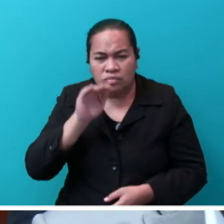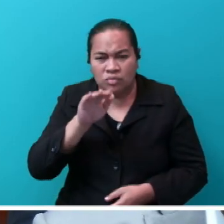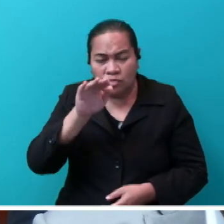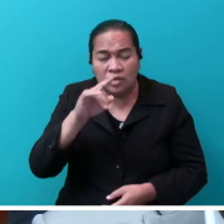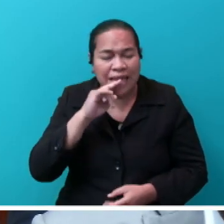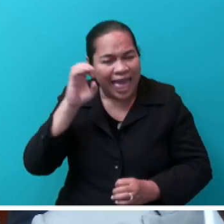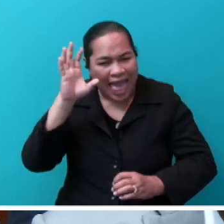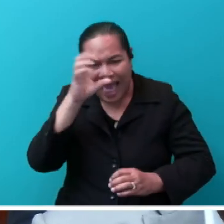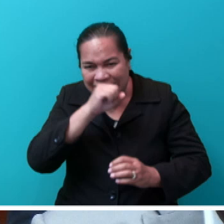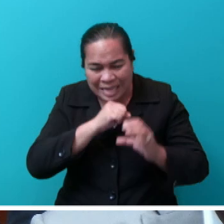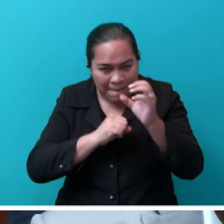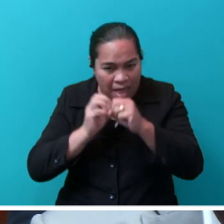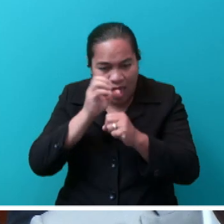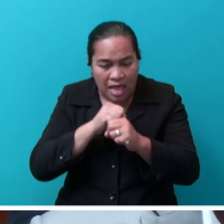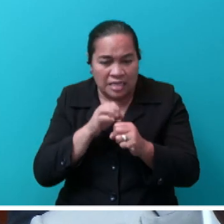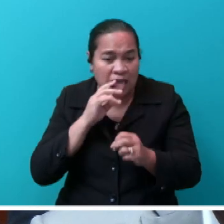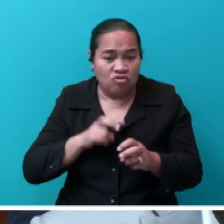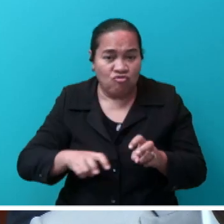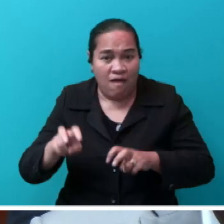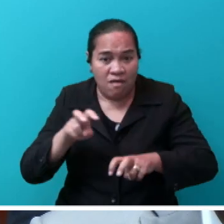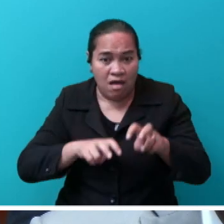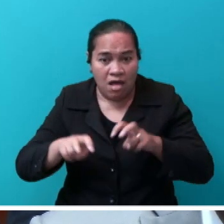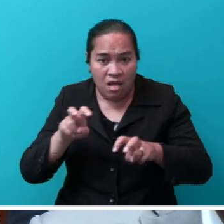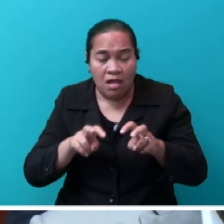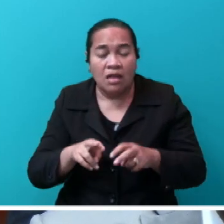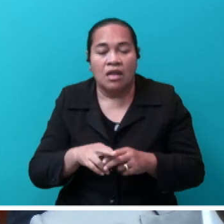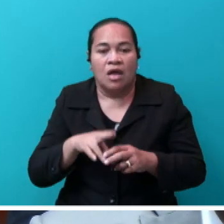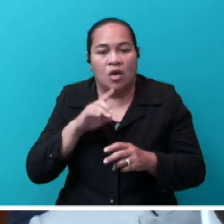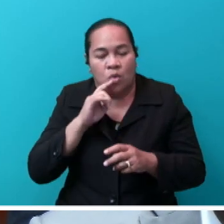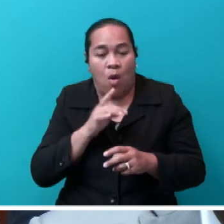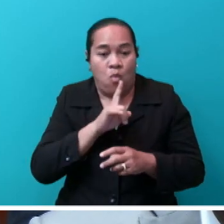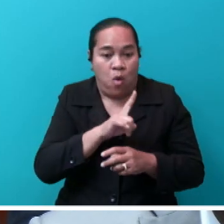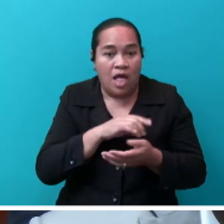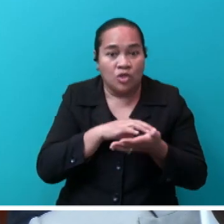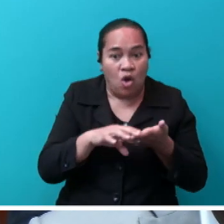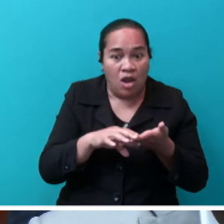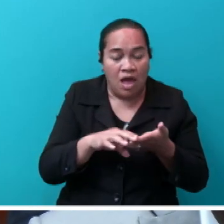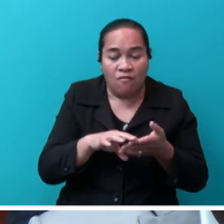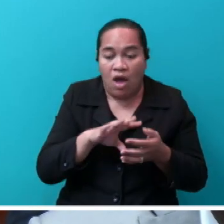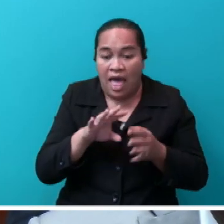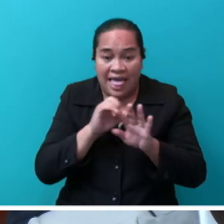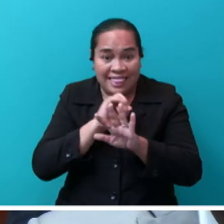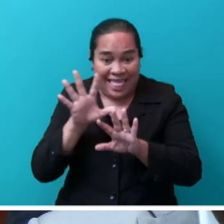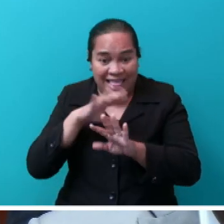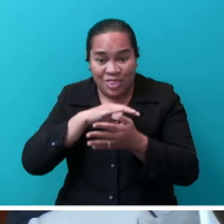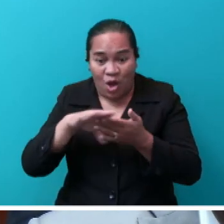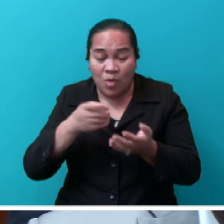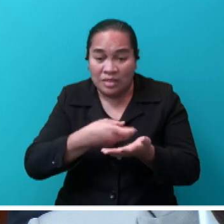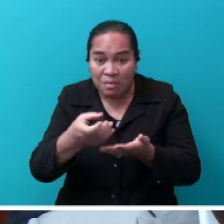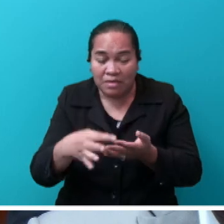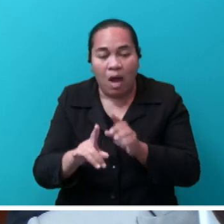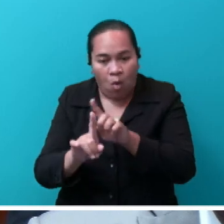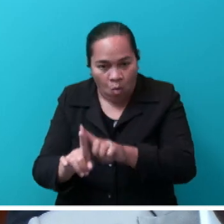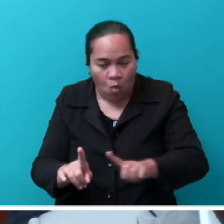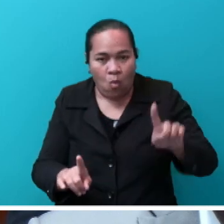estimate that the travel industry will account for $1 out of every $10 spent globally in